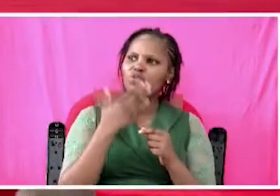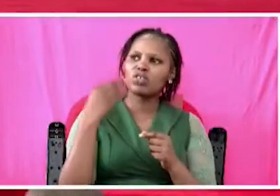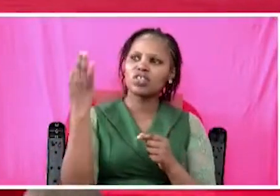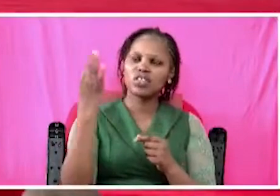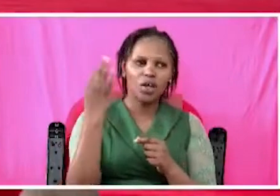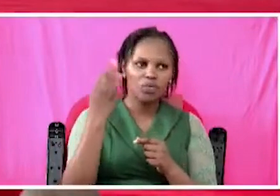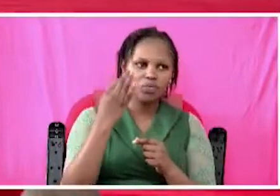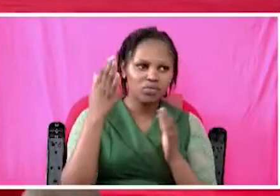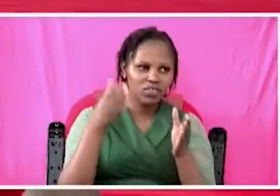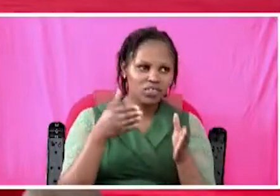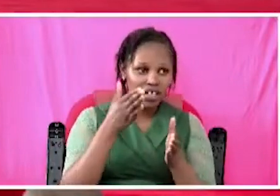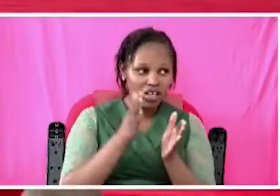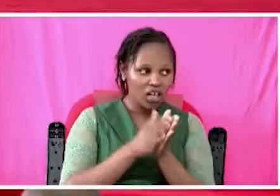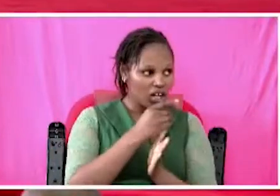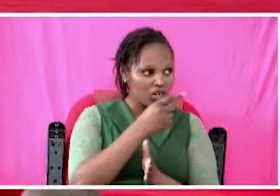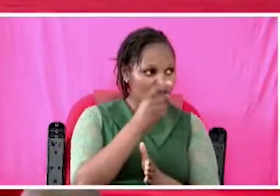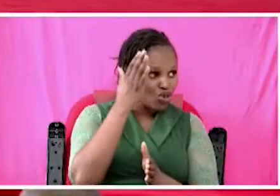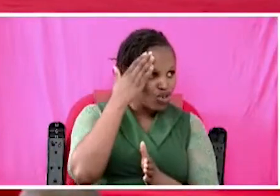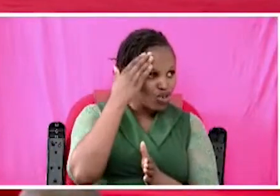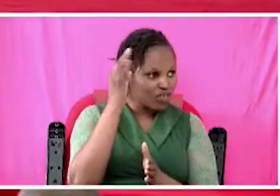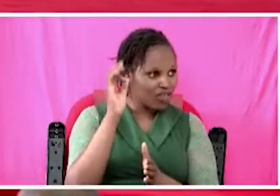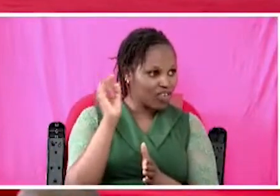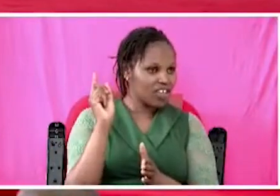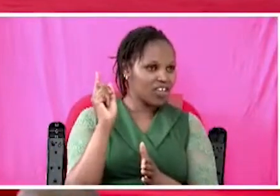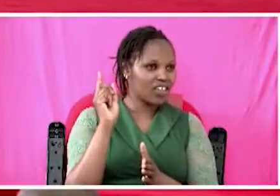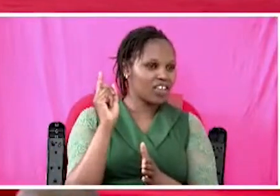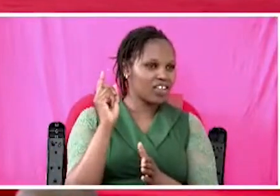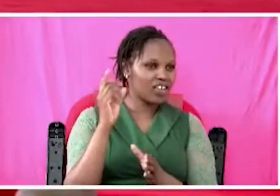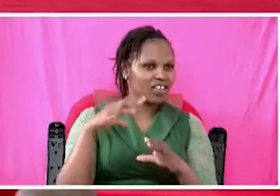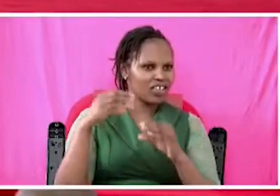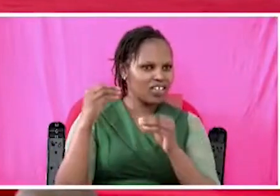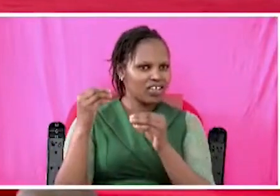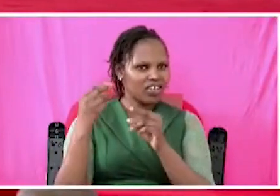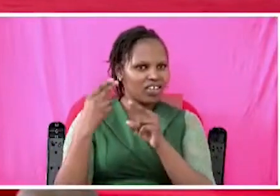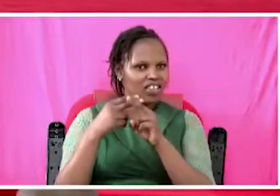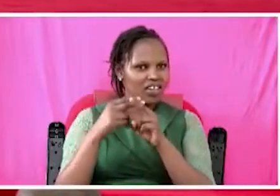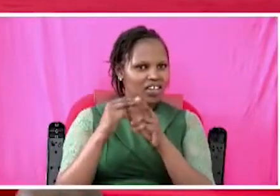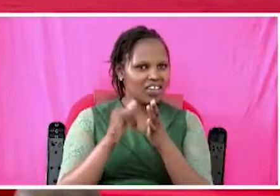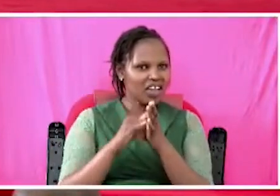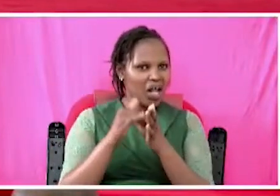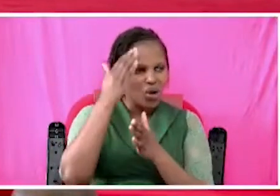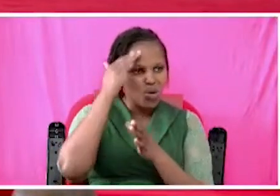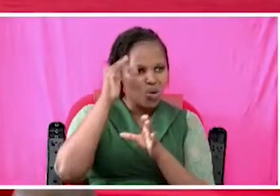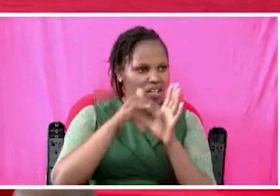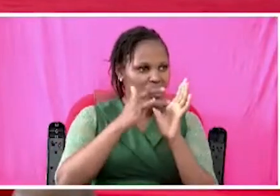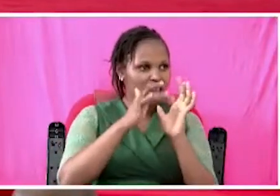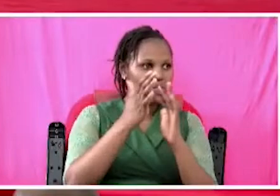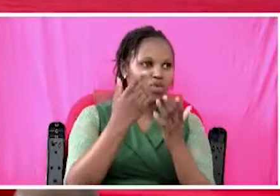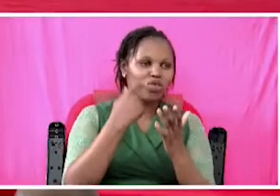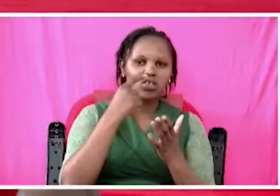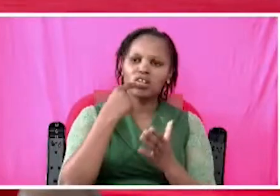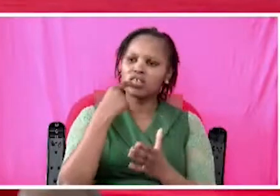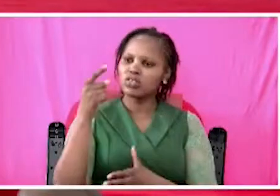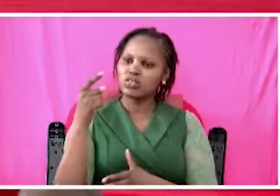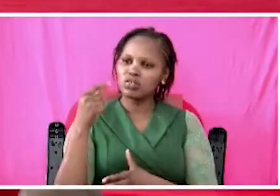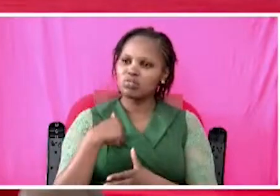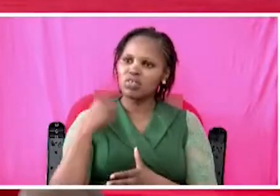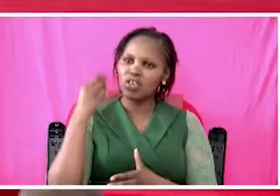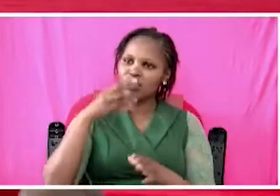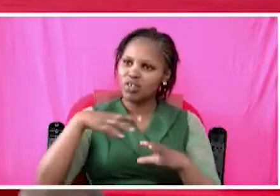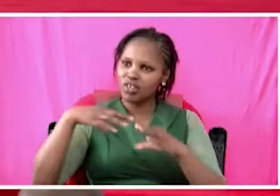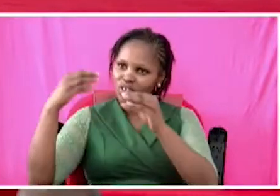him, he goes for the names that are not easily known in the Bible. So I thought I'll go for the name that is easily